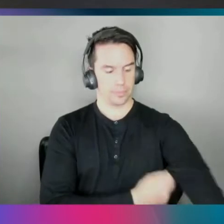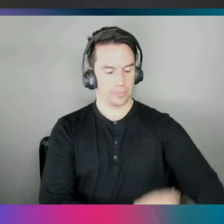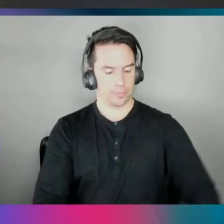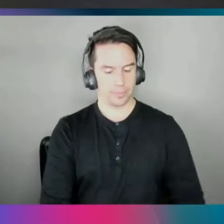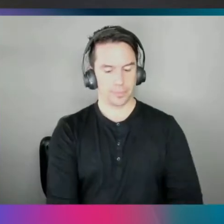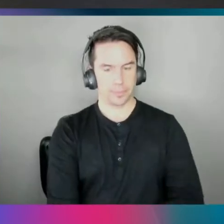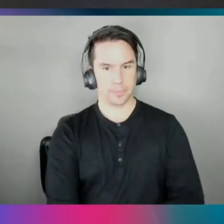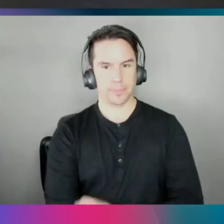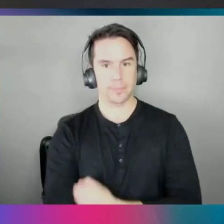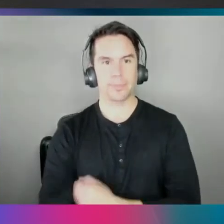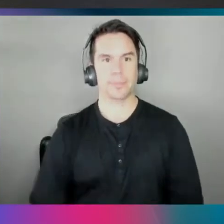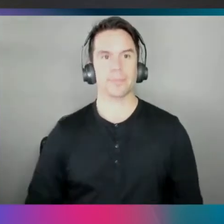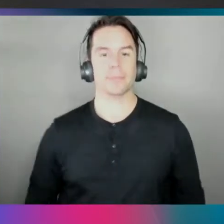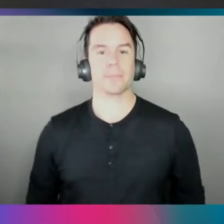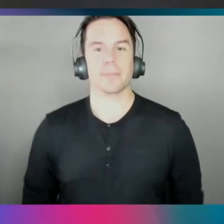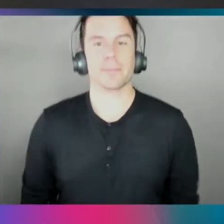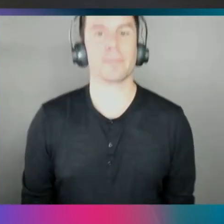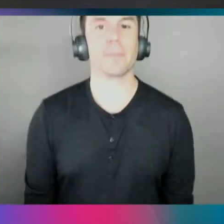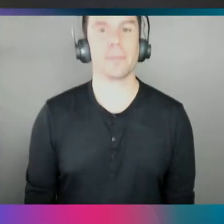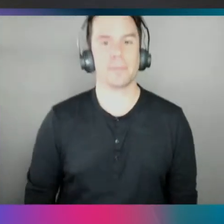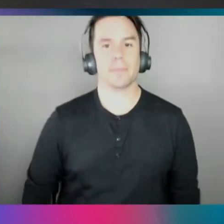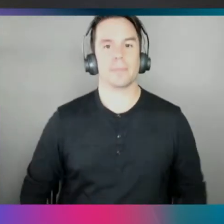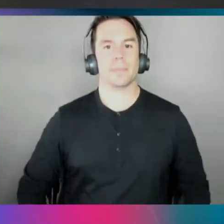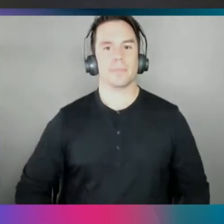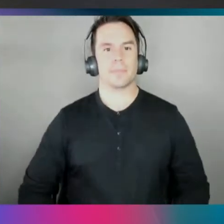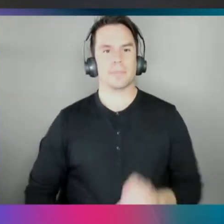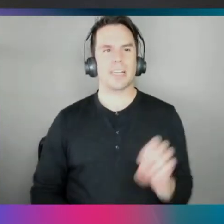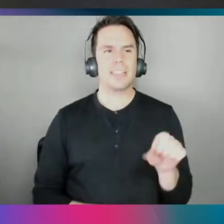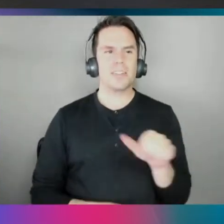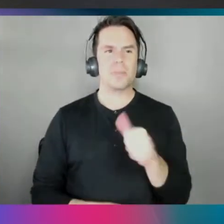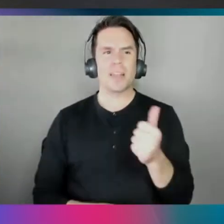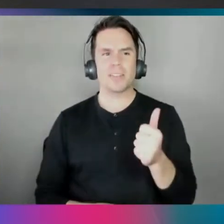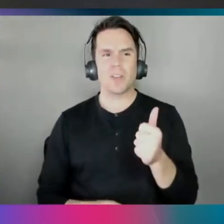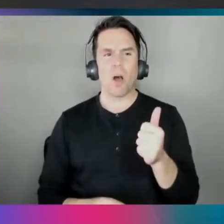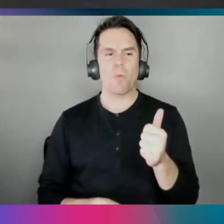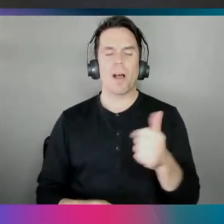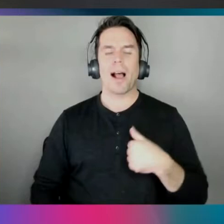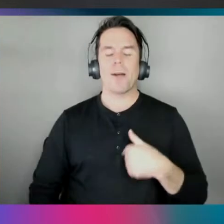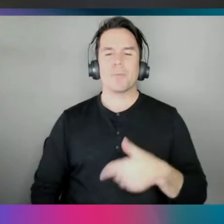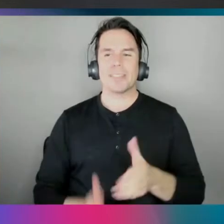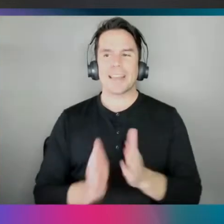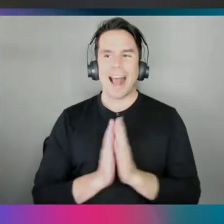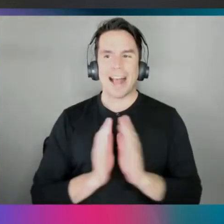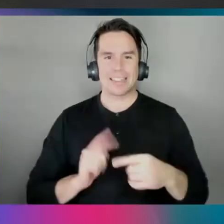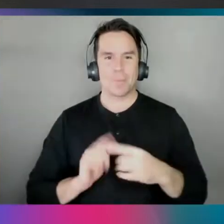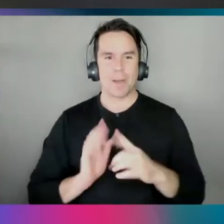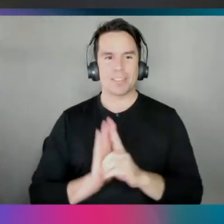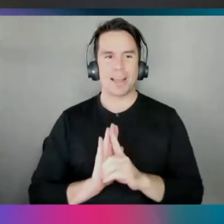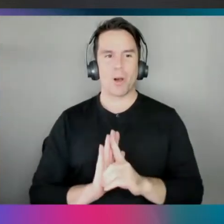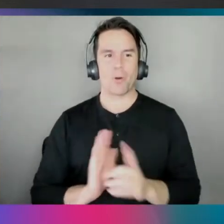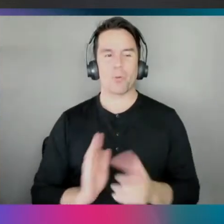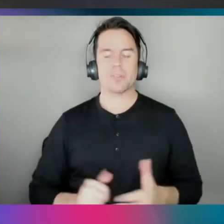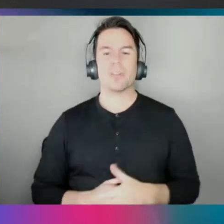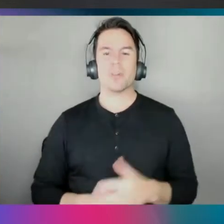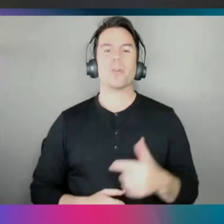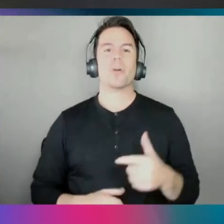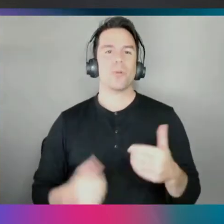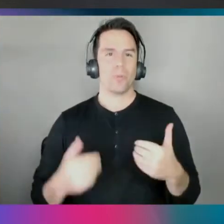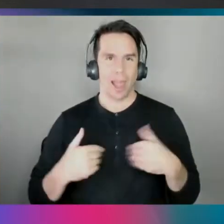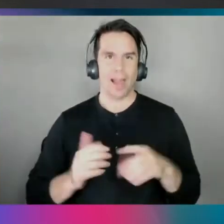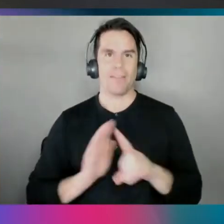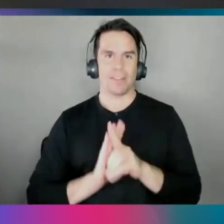So is there anything that we can, never mind. I was going to ask about a demo. Well, we can do a demo. Have a demo. Yes, we do have a demo today.